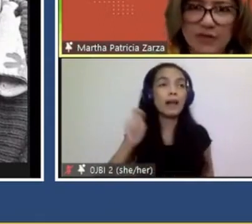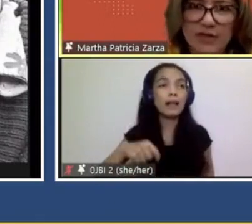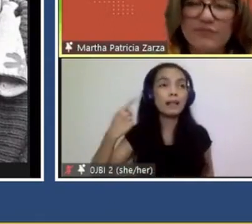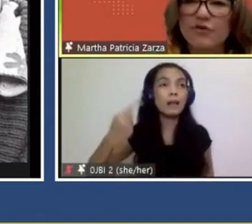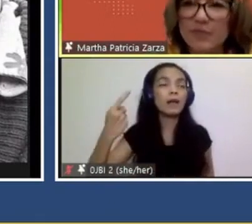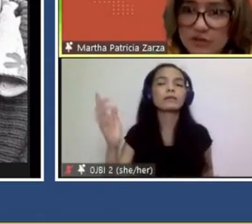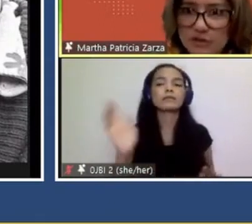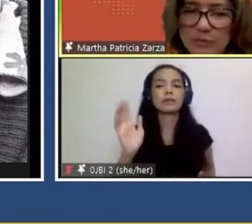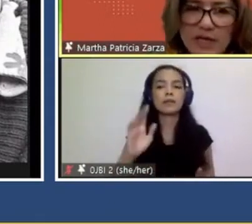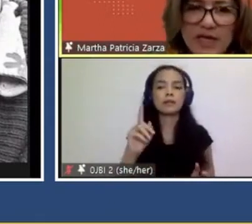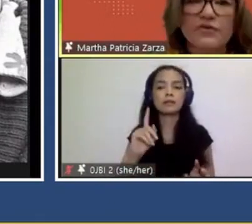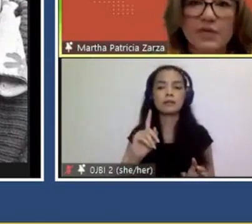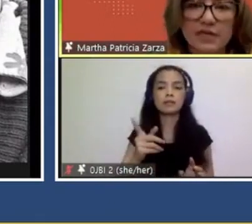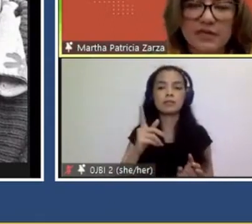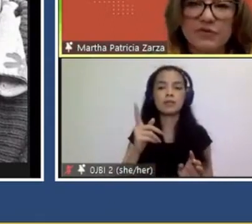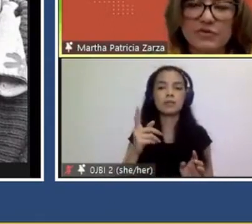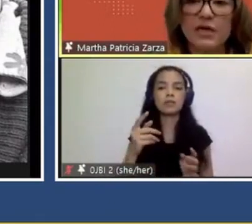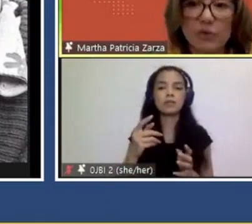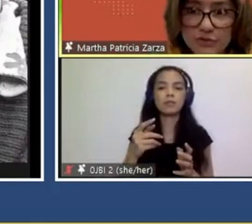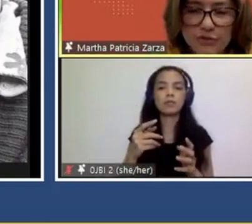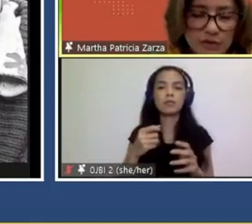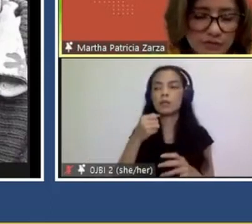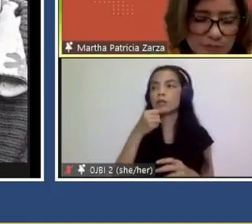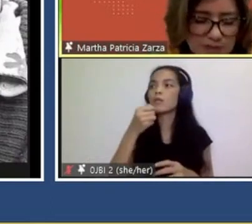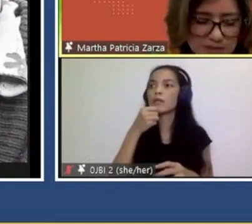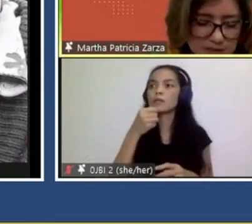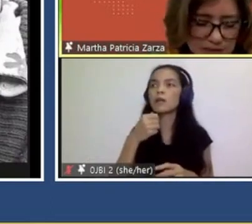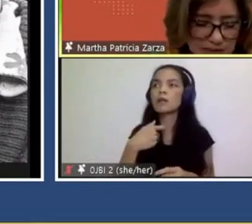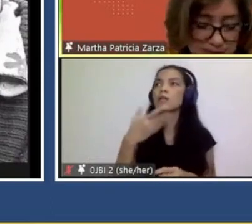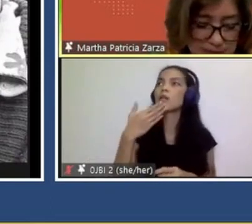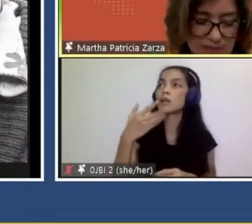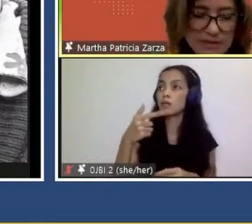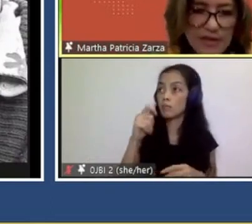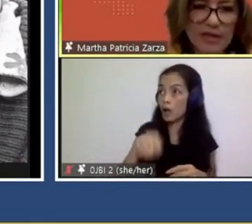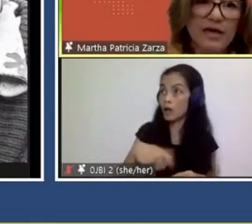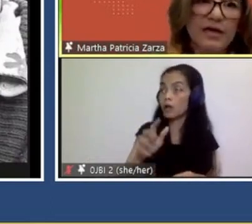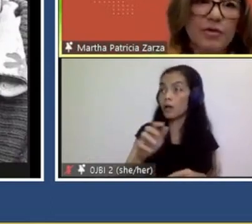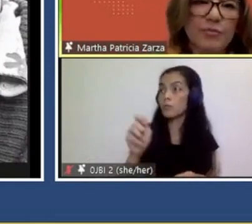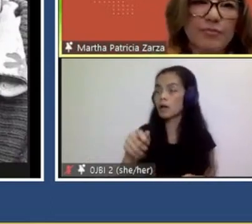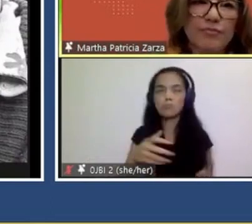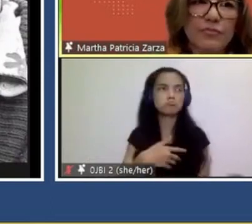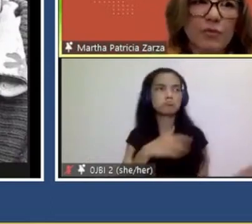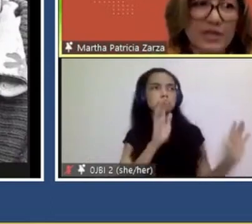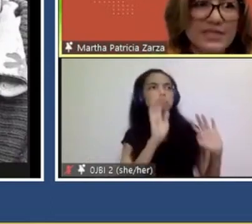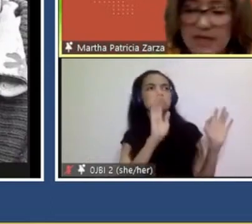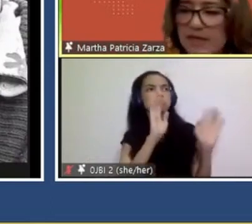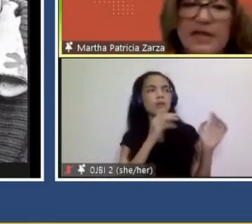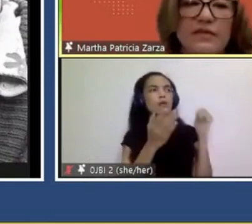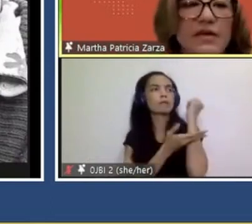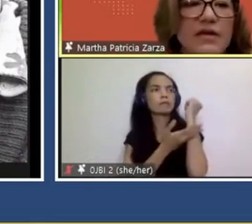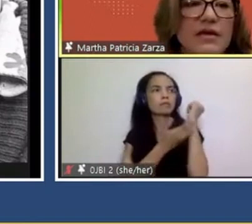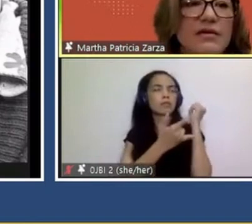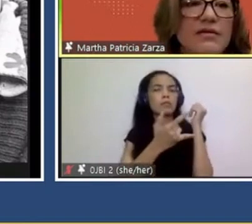because of the information that we got from the interviews and also from these cases, we